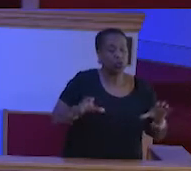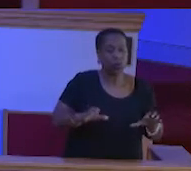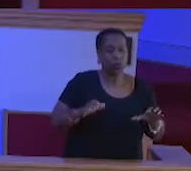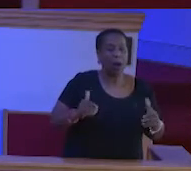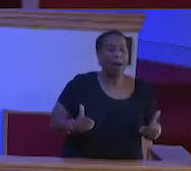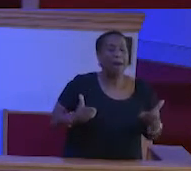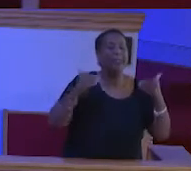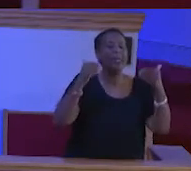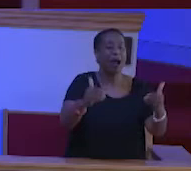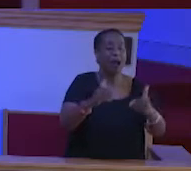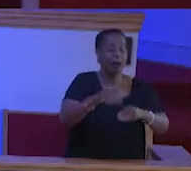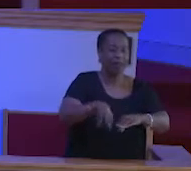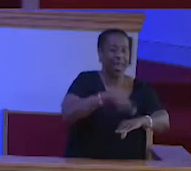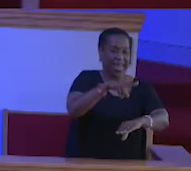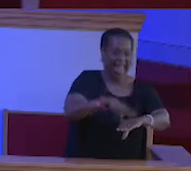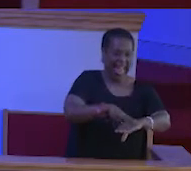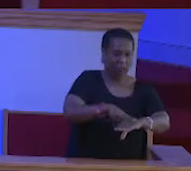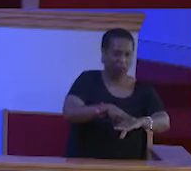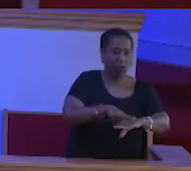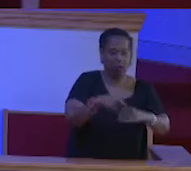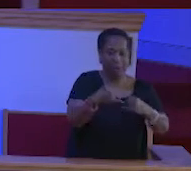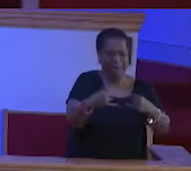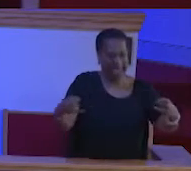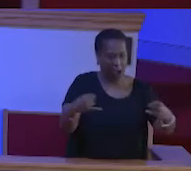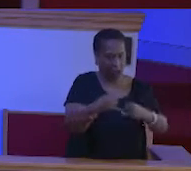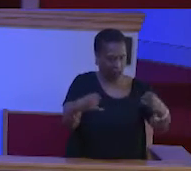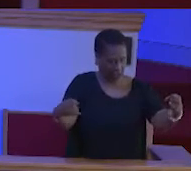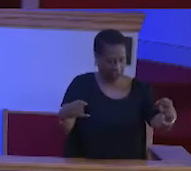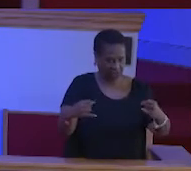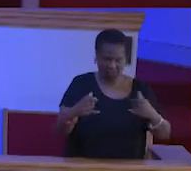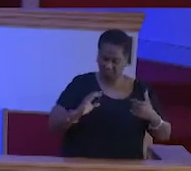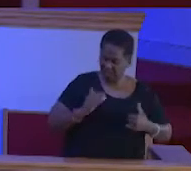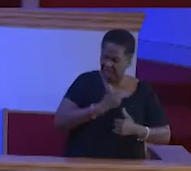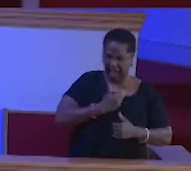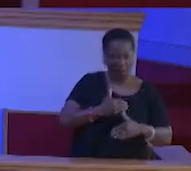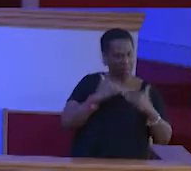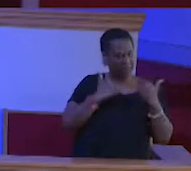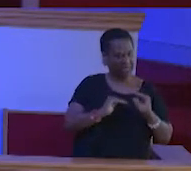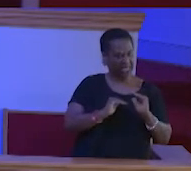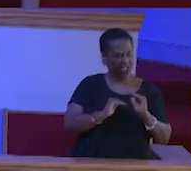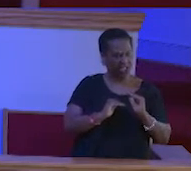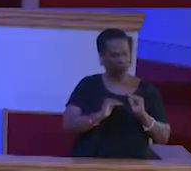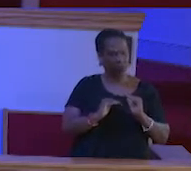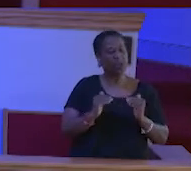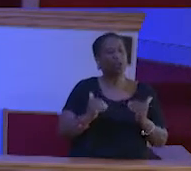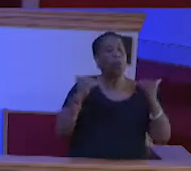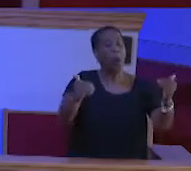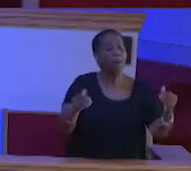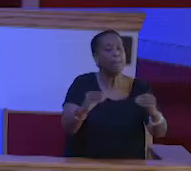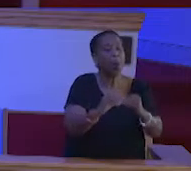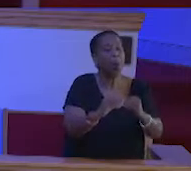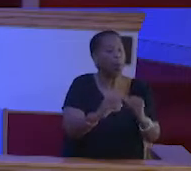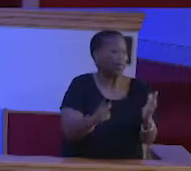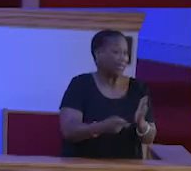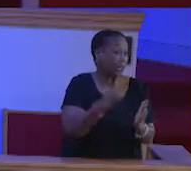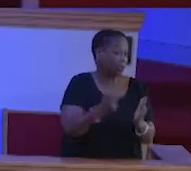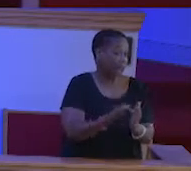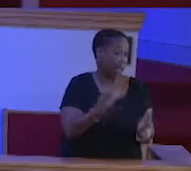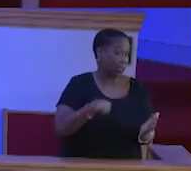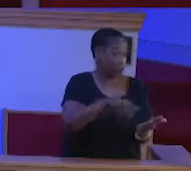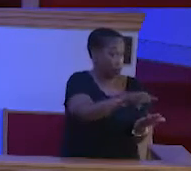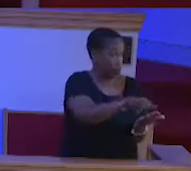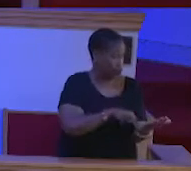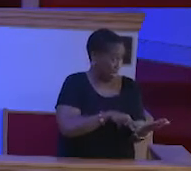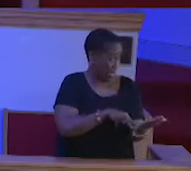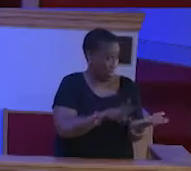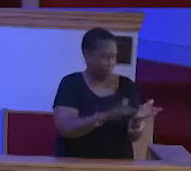natural boundaries and parameters of our limitations. And then there are other times when we read scripture